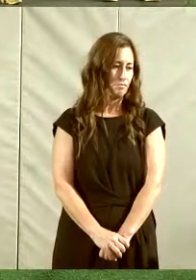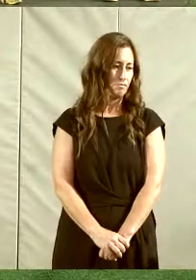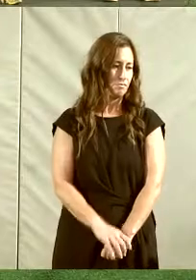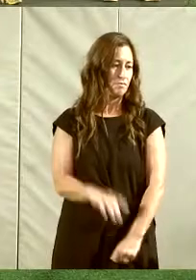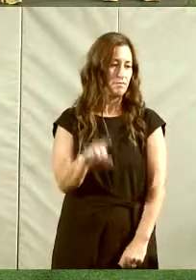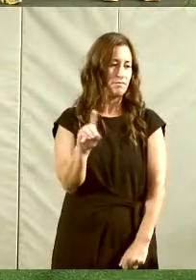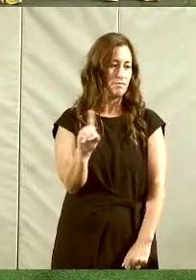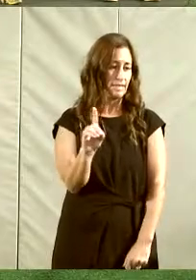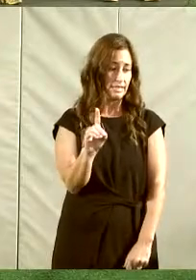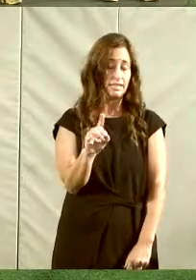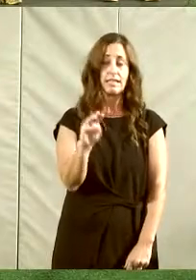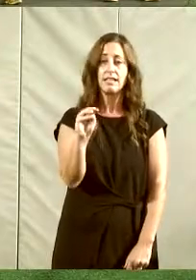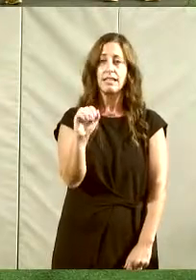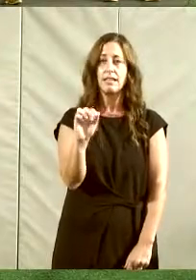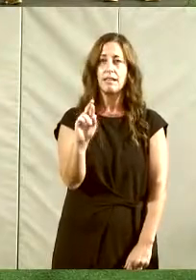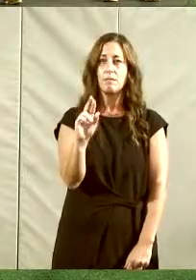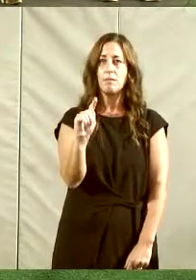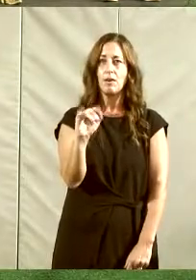Diana Martinez.